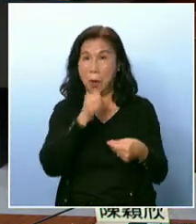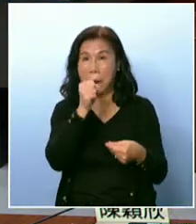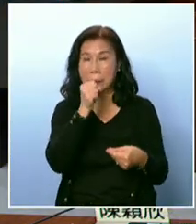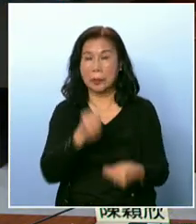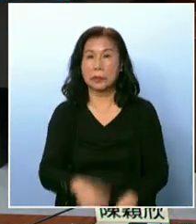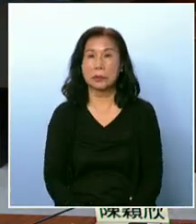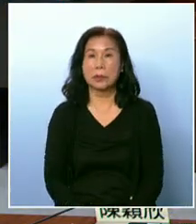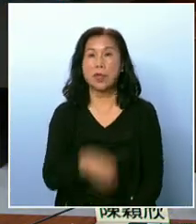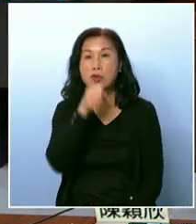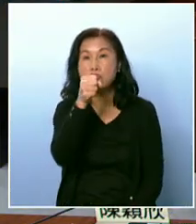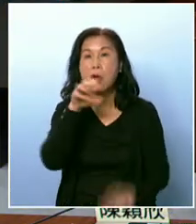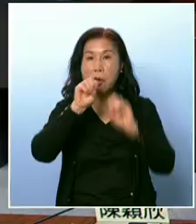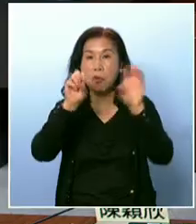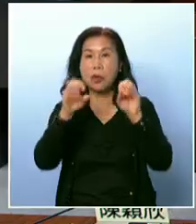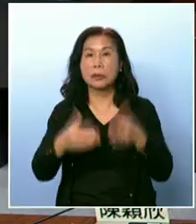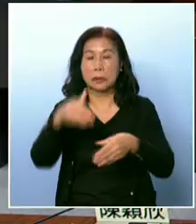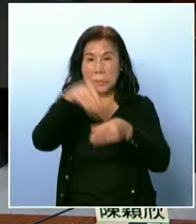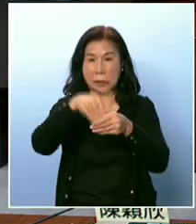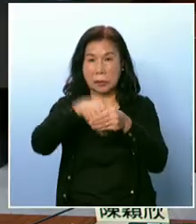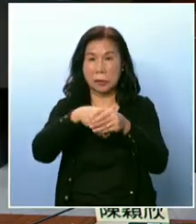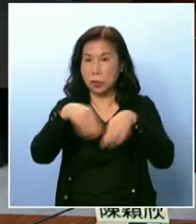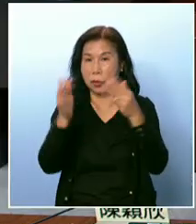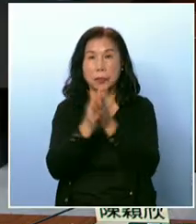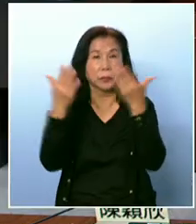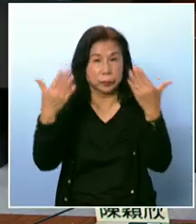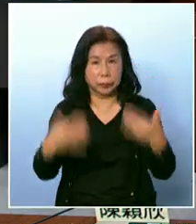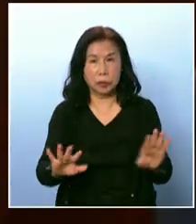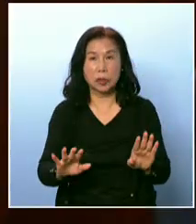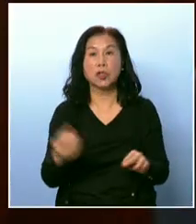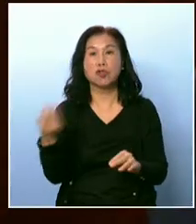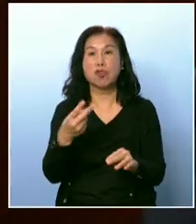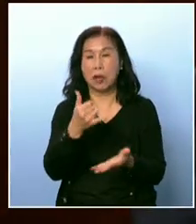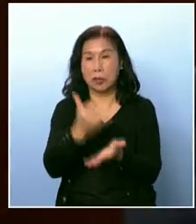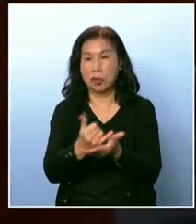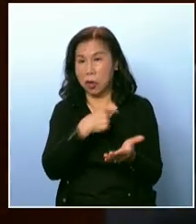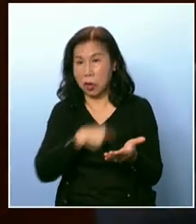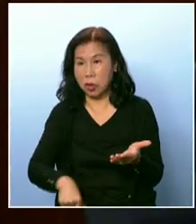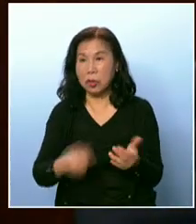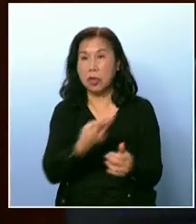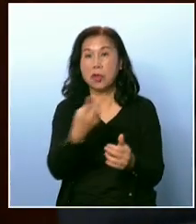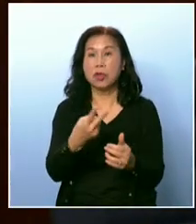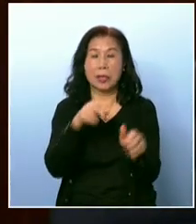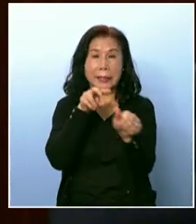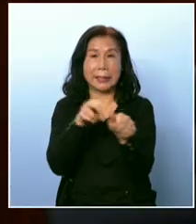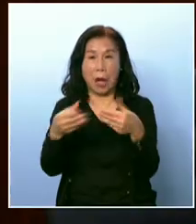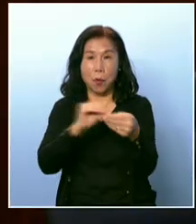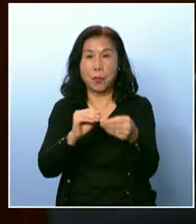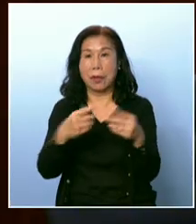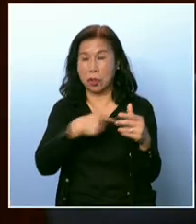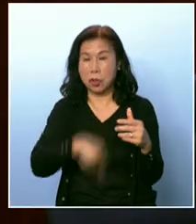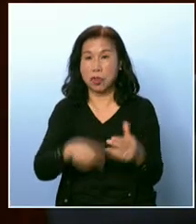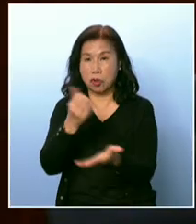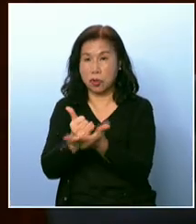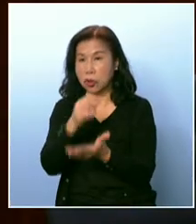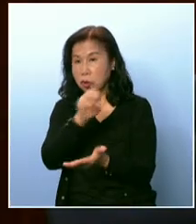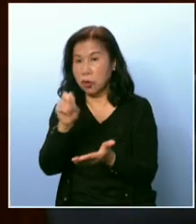Well, please pass me the mic. I declare that this is the end of the election, but please stay behind, members, and the